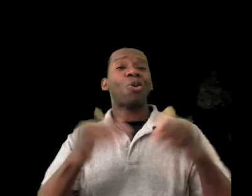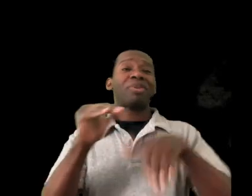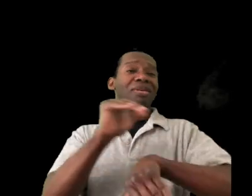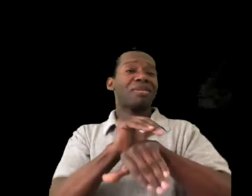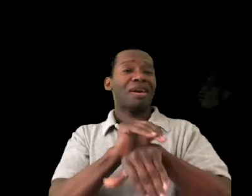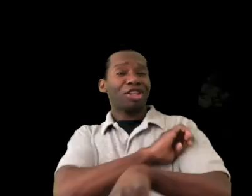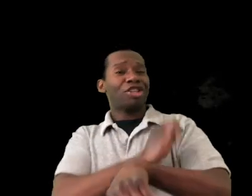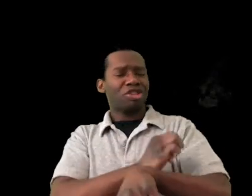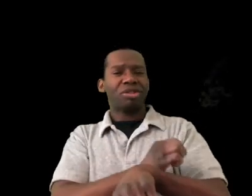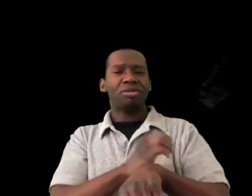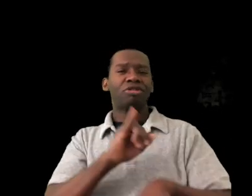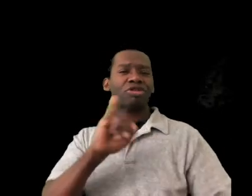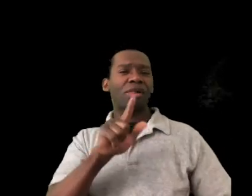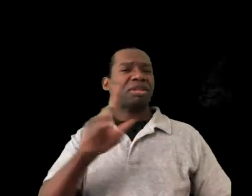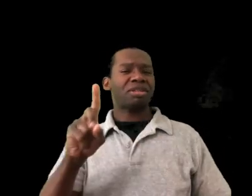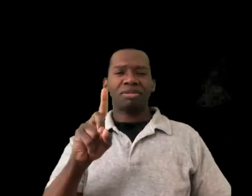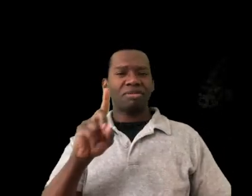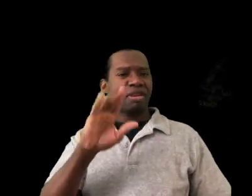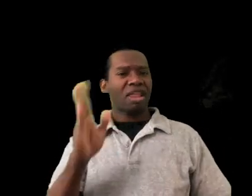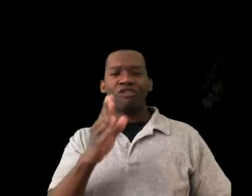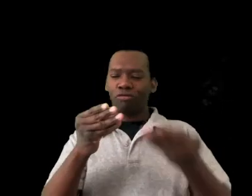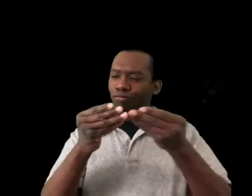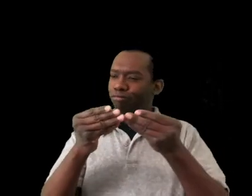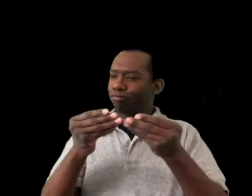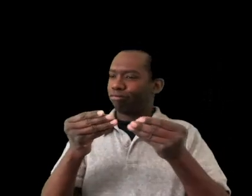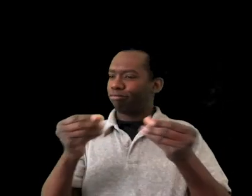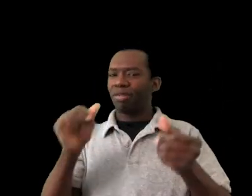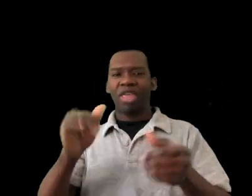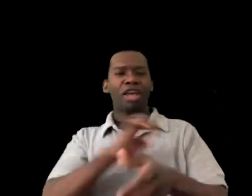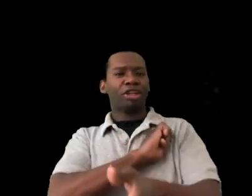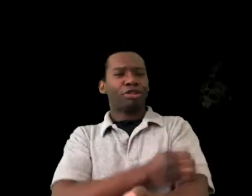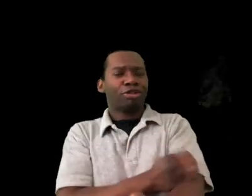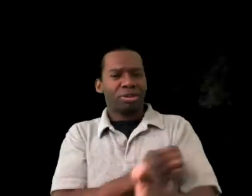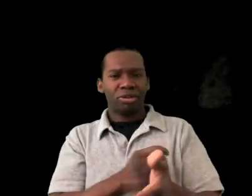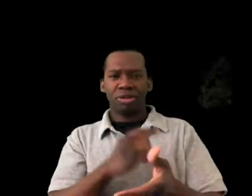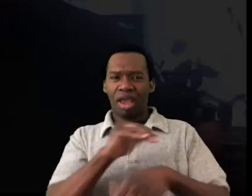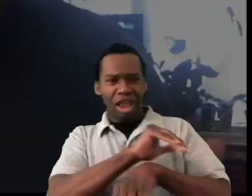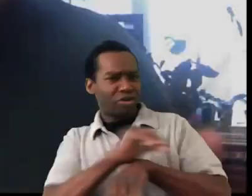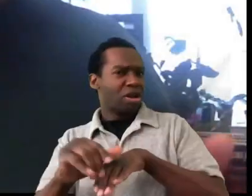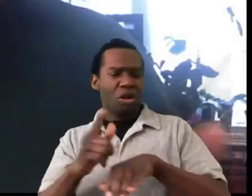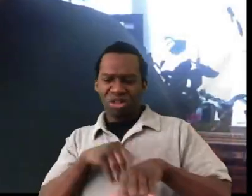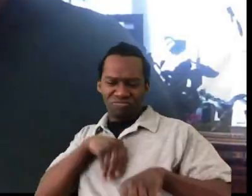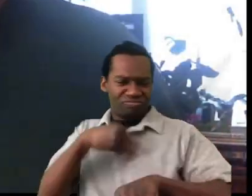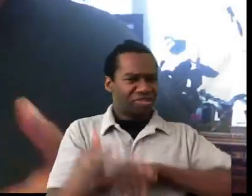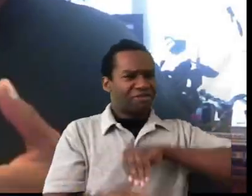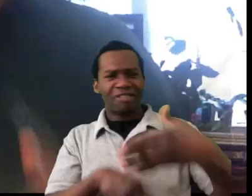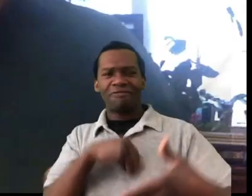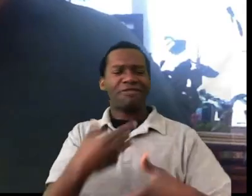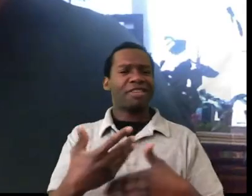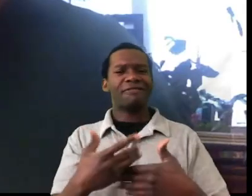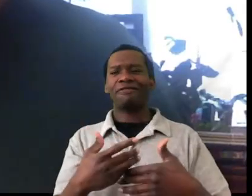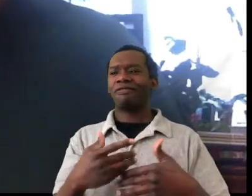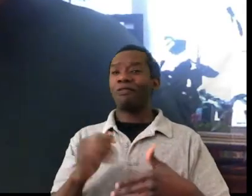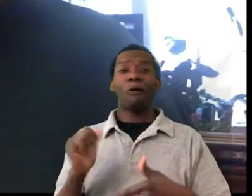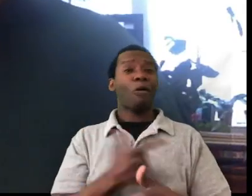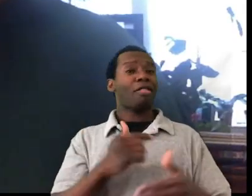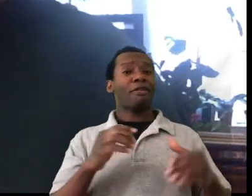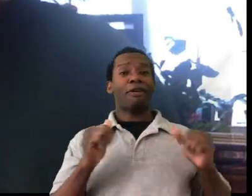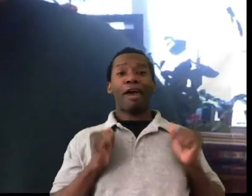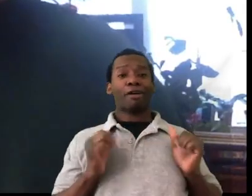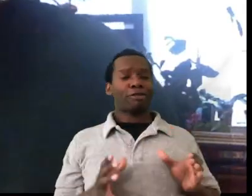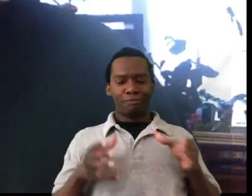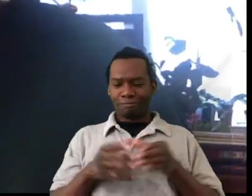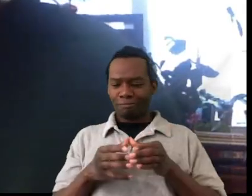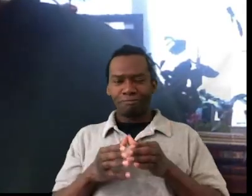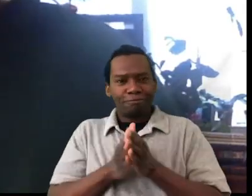I saw this, and I had to get it for you." And he gave me this. He brought the excitement of opening night into